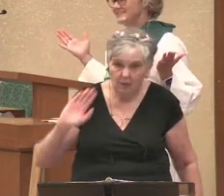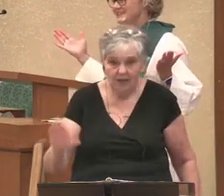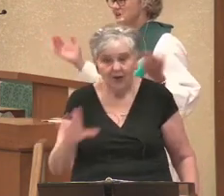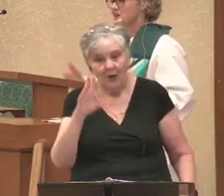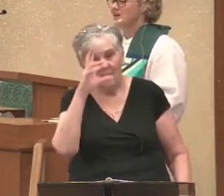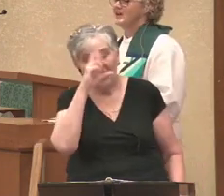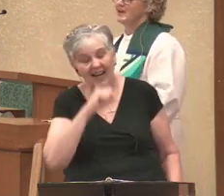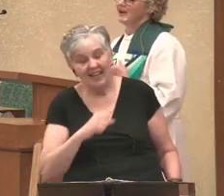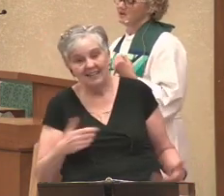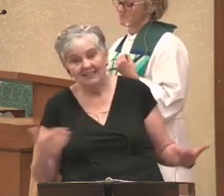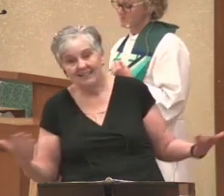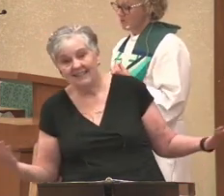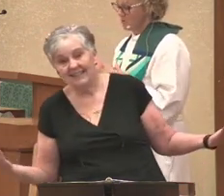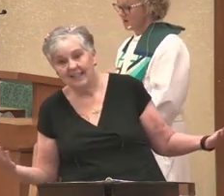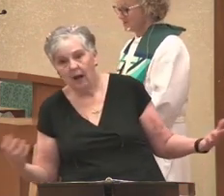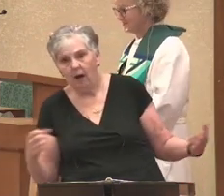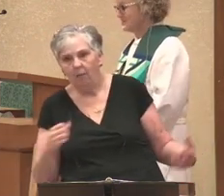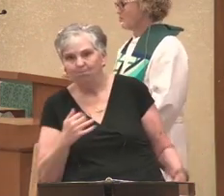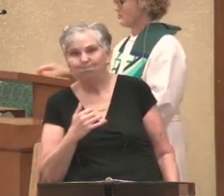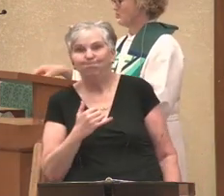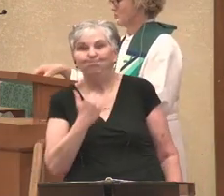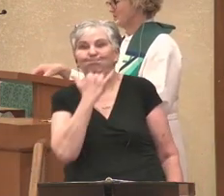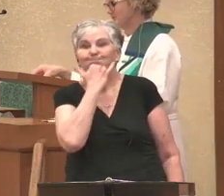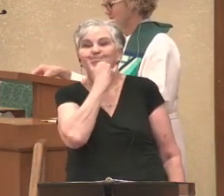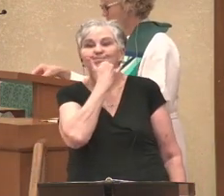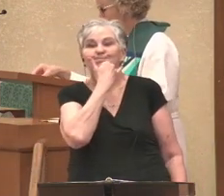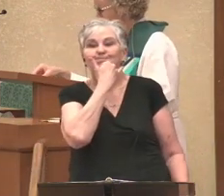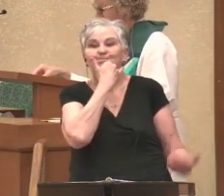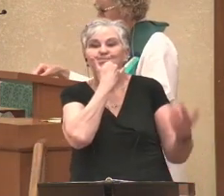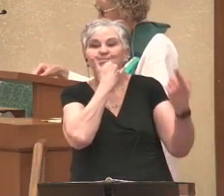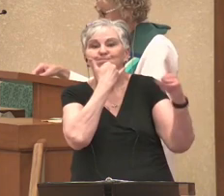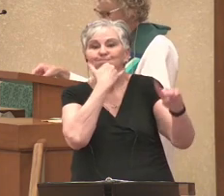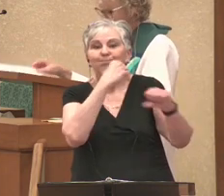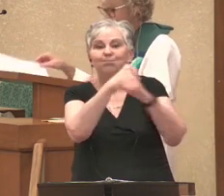guessed it, I broke the window.